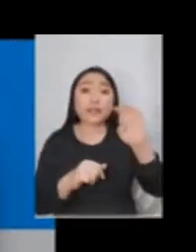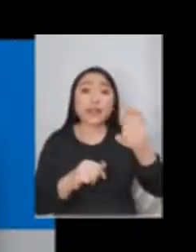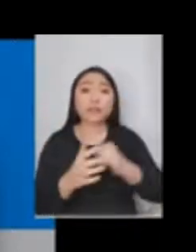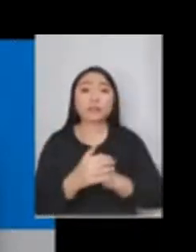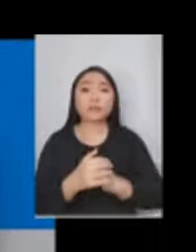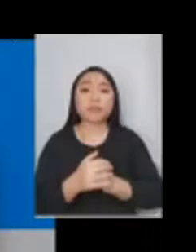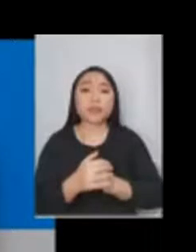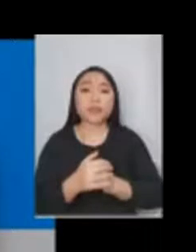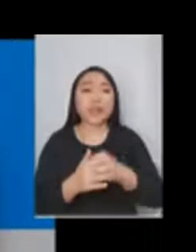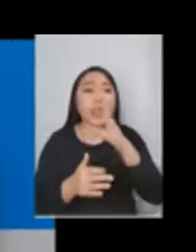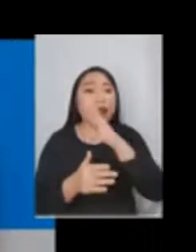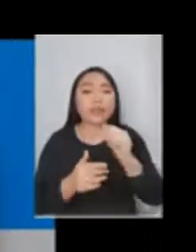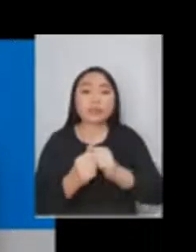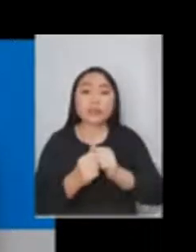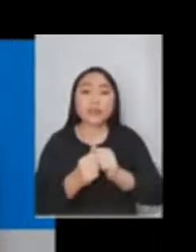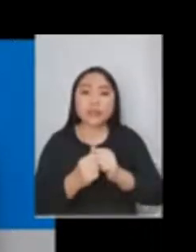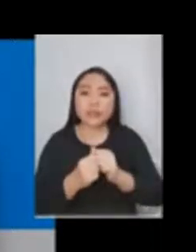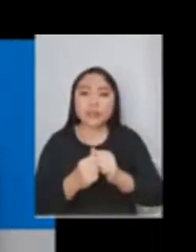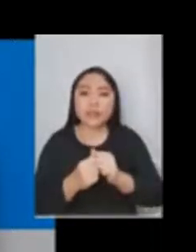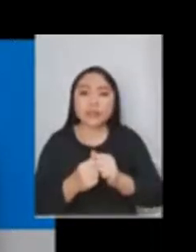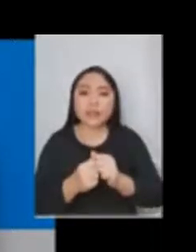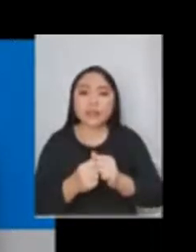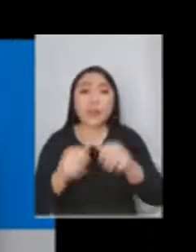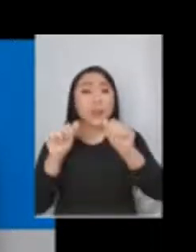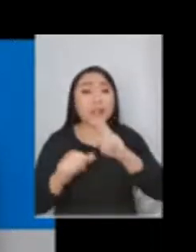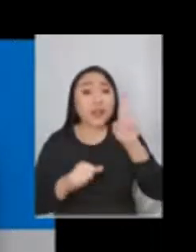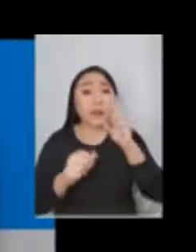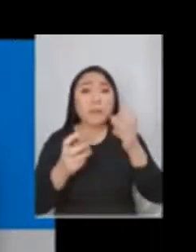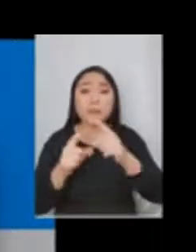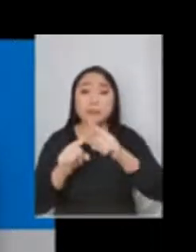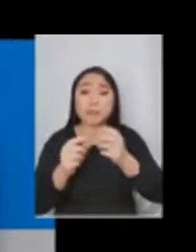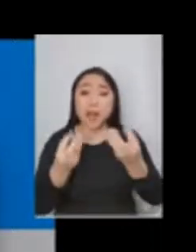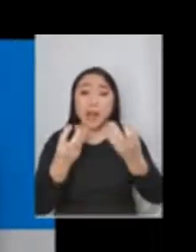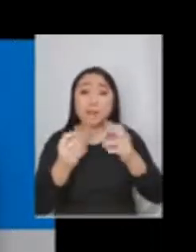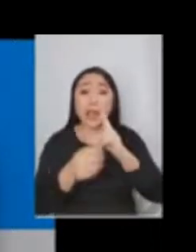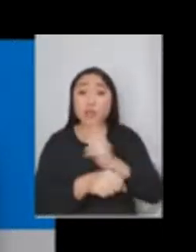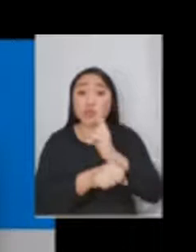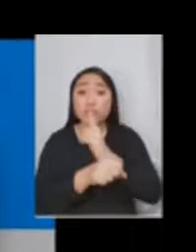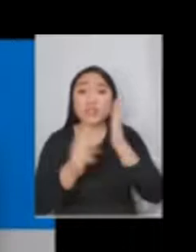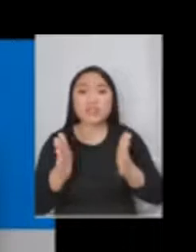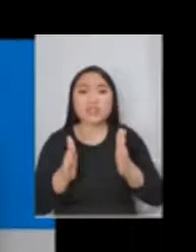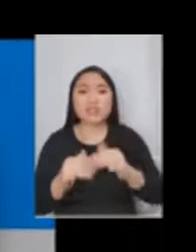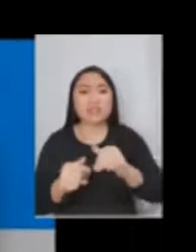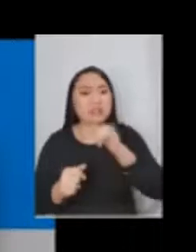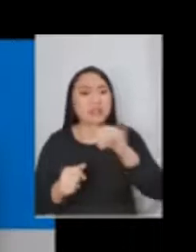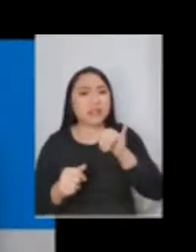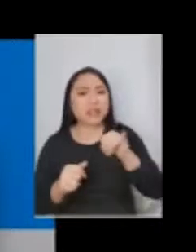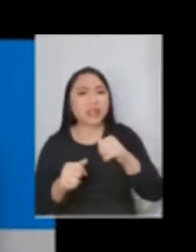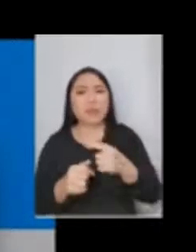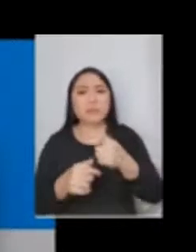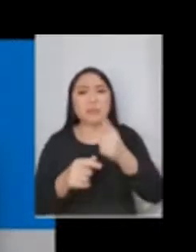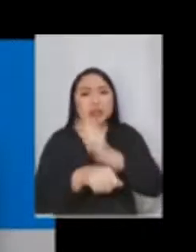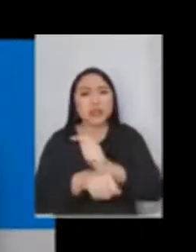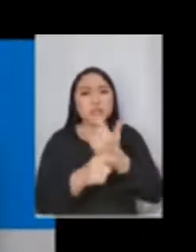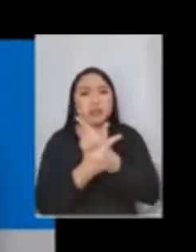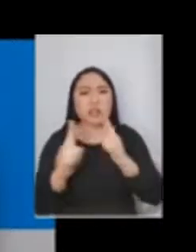Starbucks po, simultaneous na. Since it's a system na, it's a digital system, so simultaneous na po yung makakagamit ng